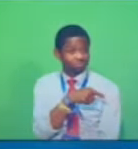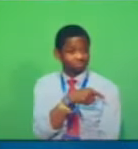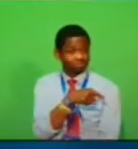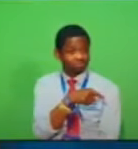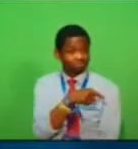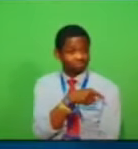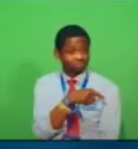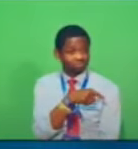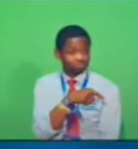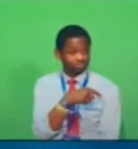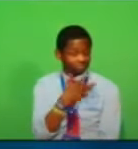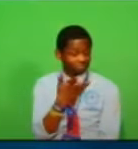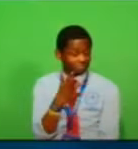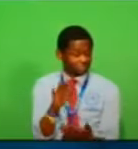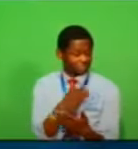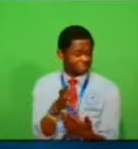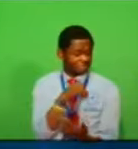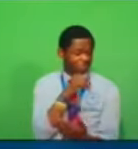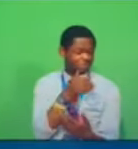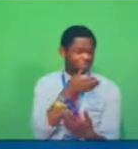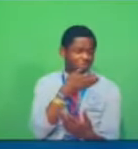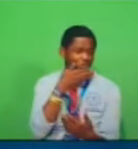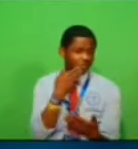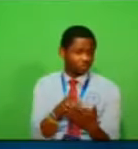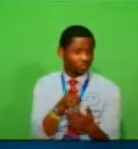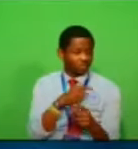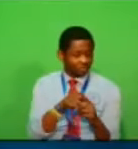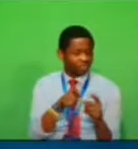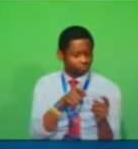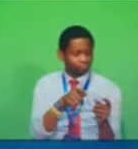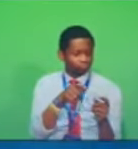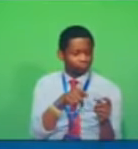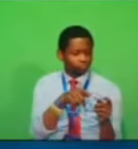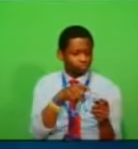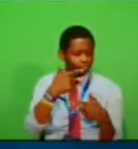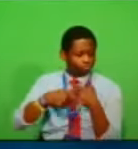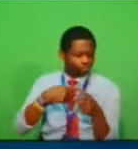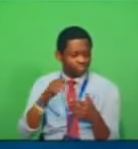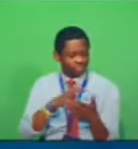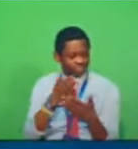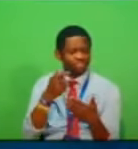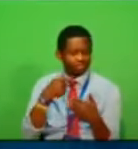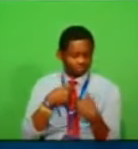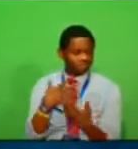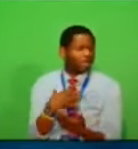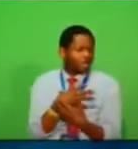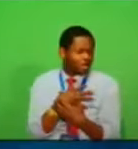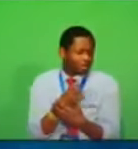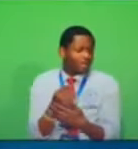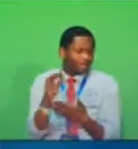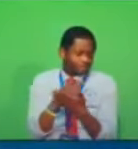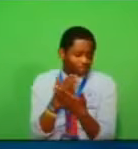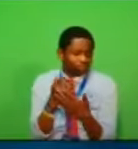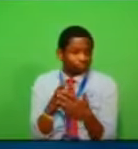probably all vacate the arena. That grace fell on me too. And I like to sing. I love the mass